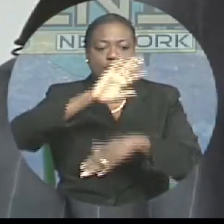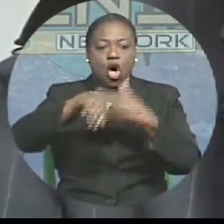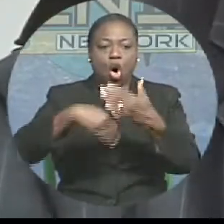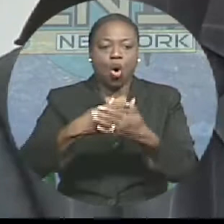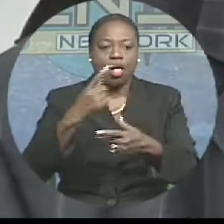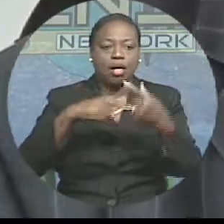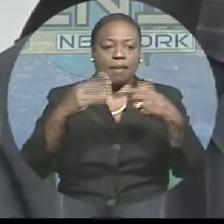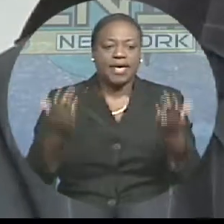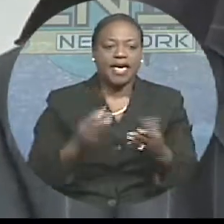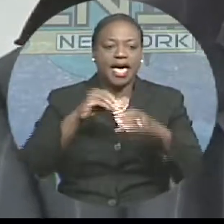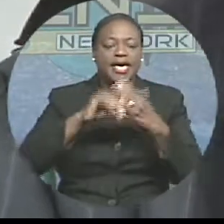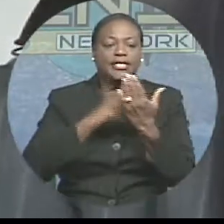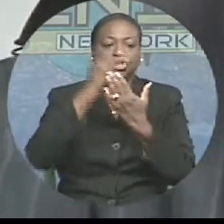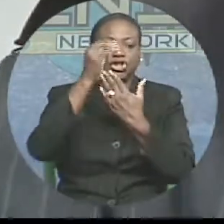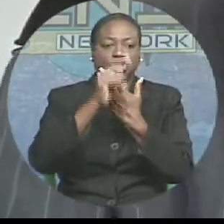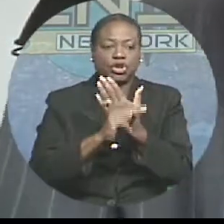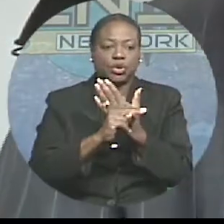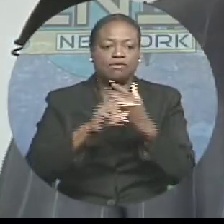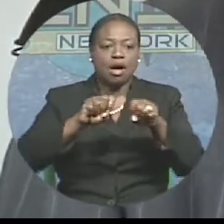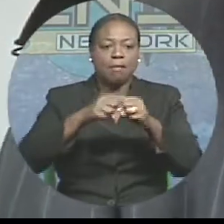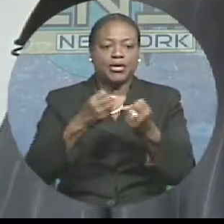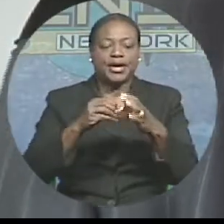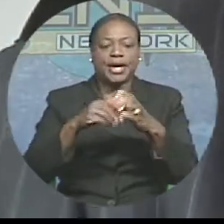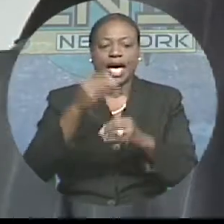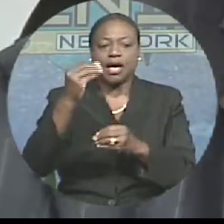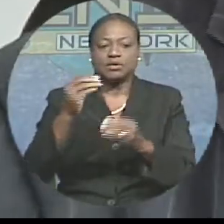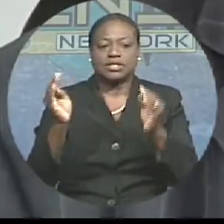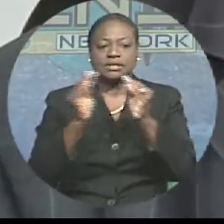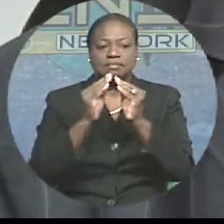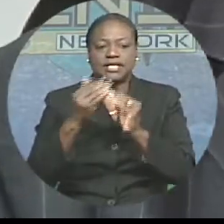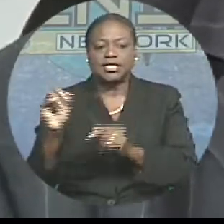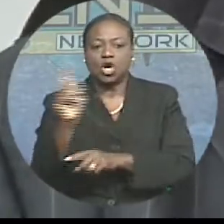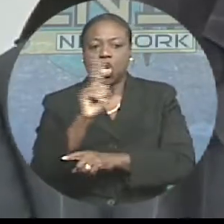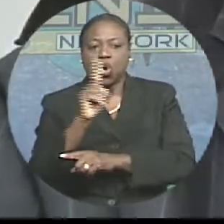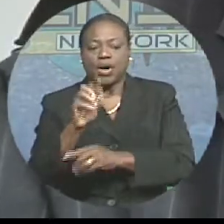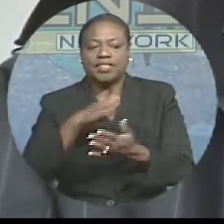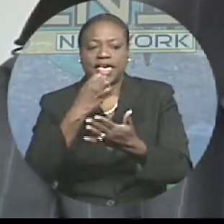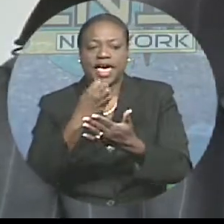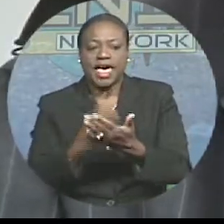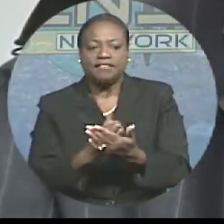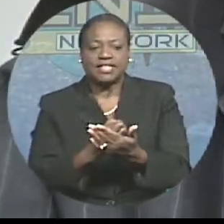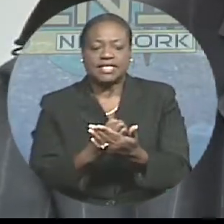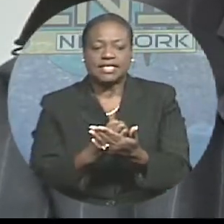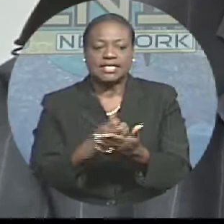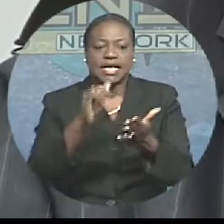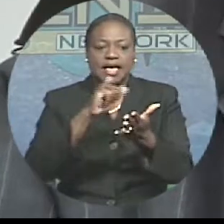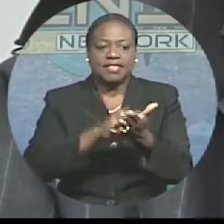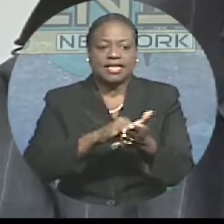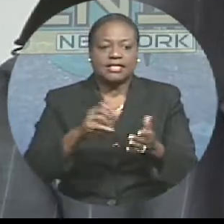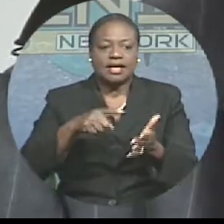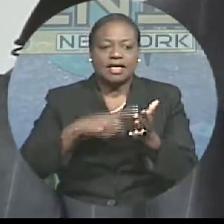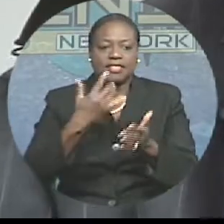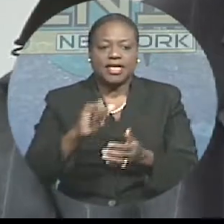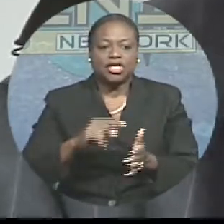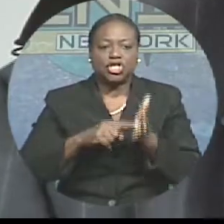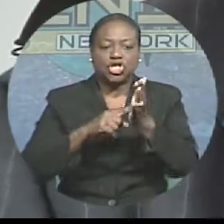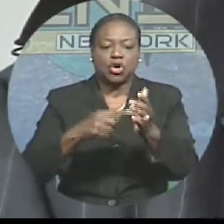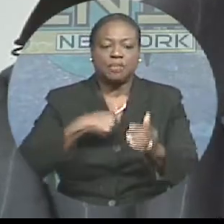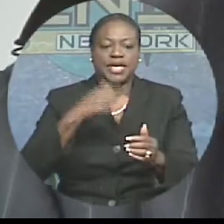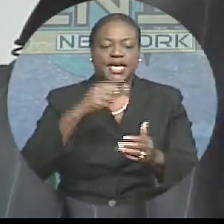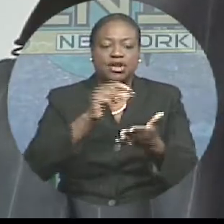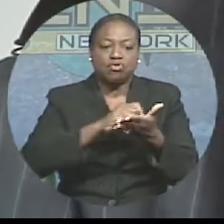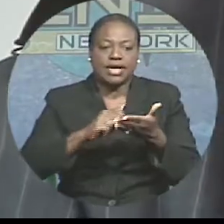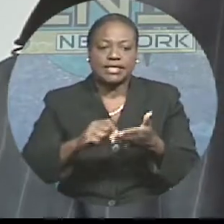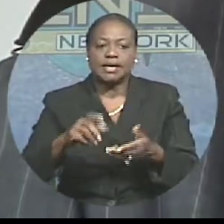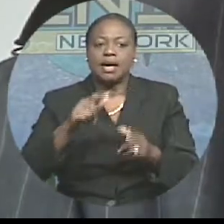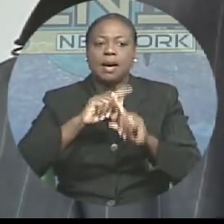is supposed to be the breakout meeting where the evidence that they have shown me in writing, but the real